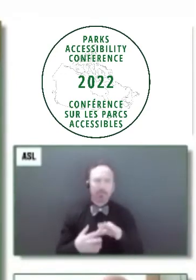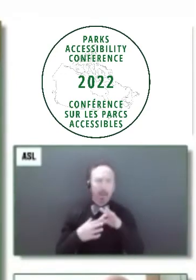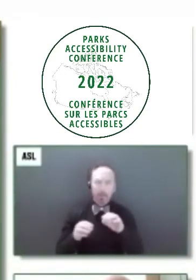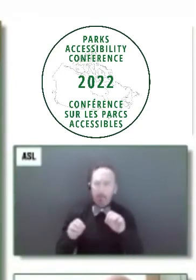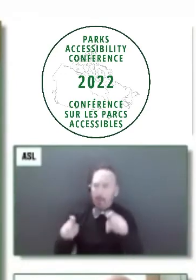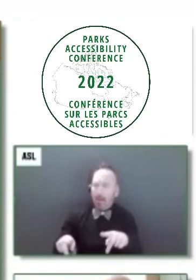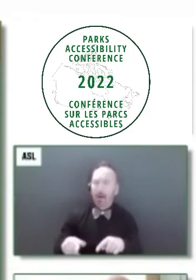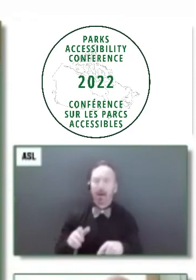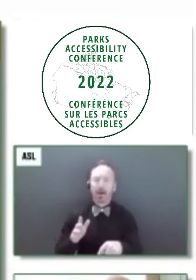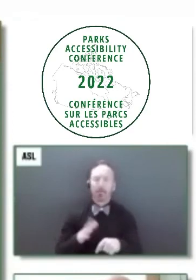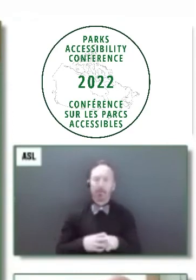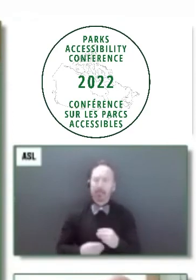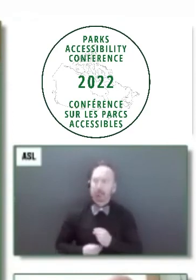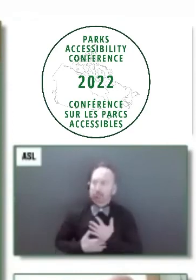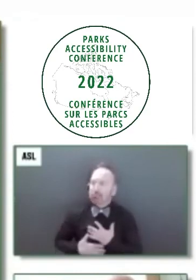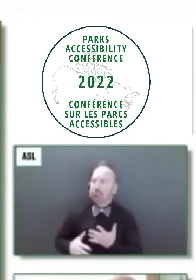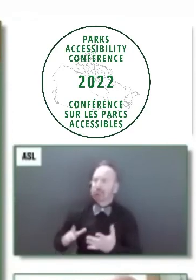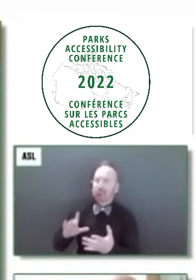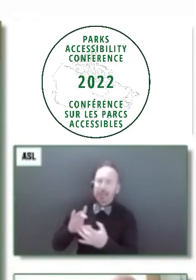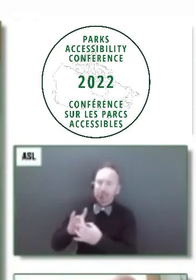fulfillment of connecting.